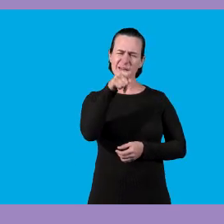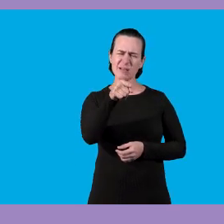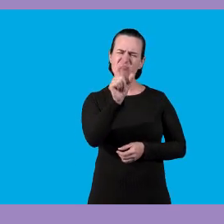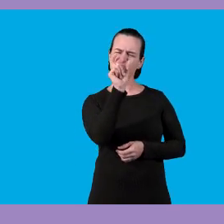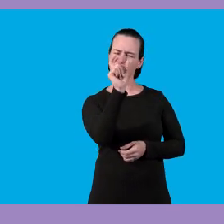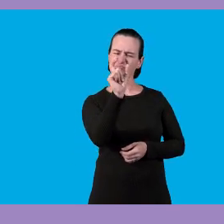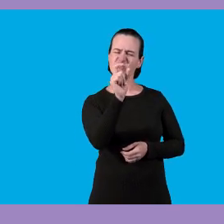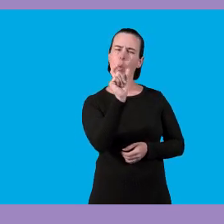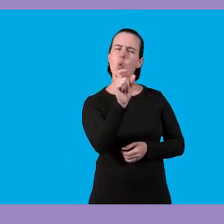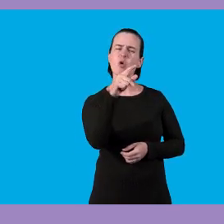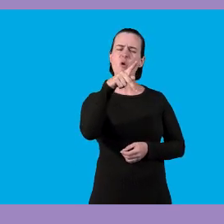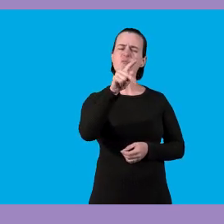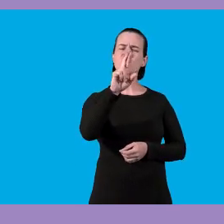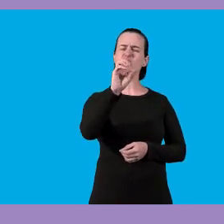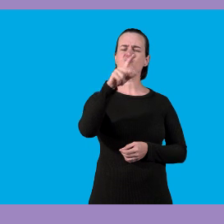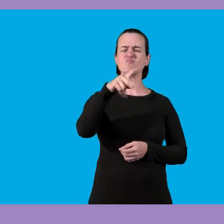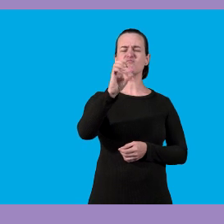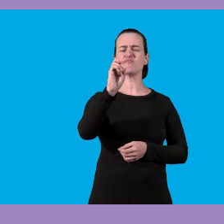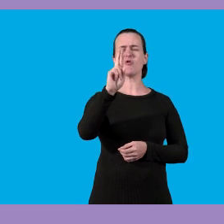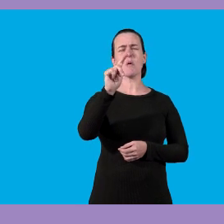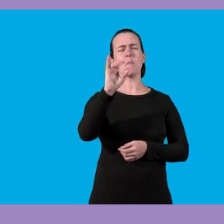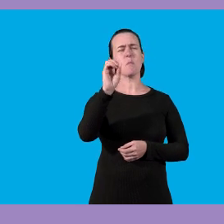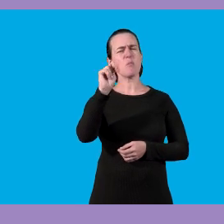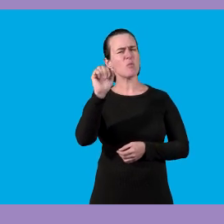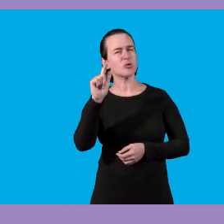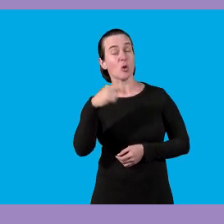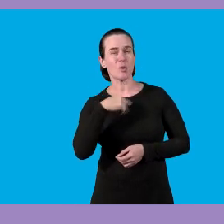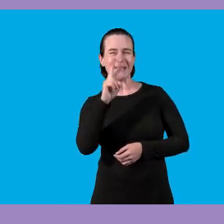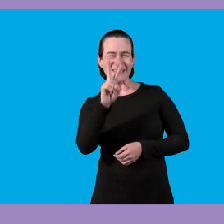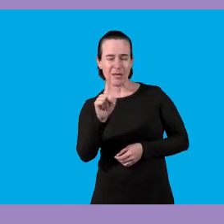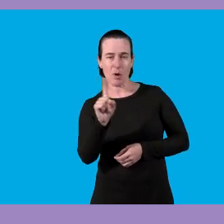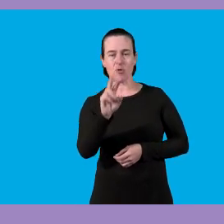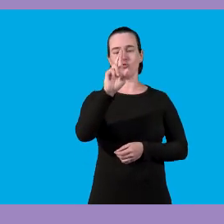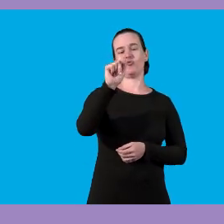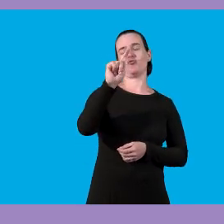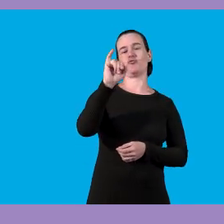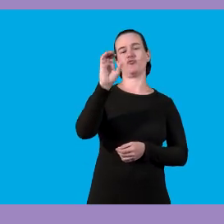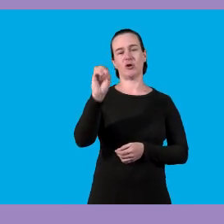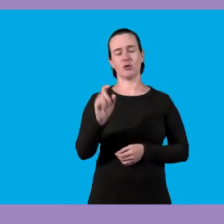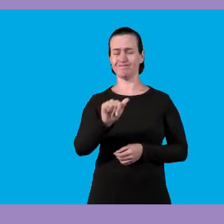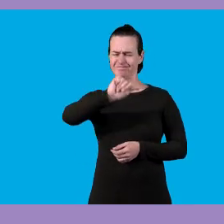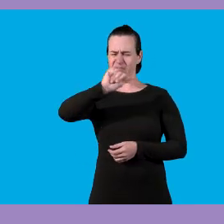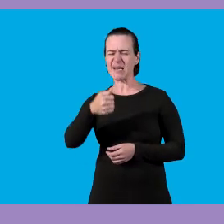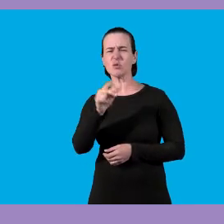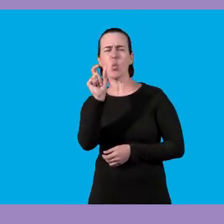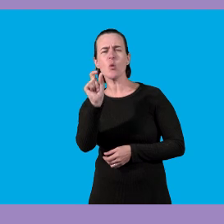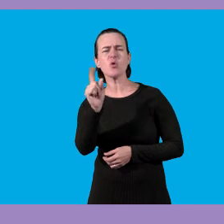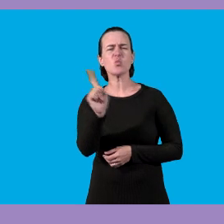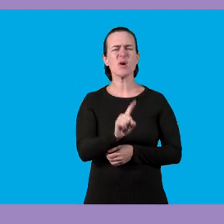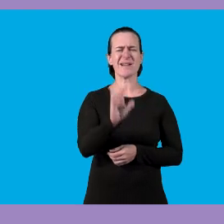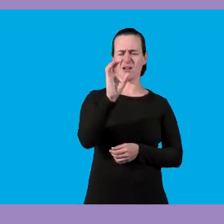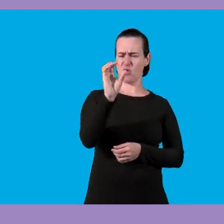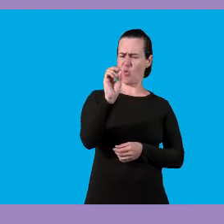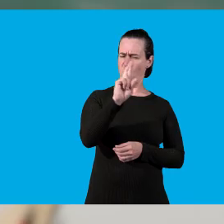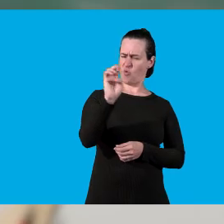proportional, it will come out of the ratio that we're going to get, and then corresponding means that we're looking at a